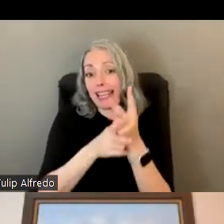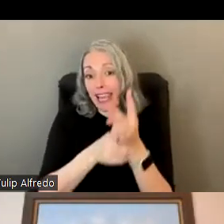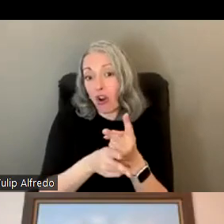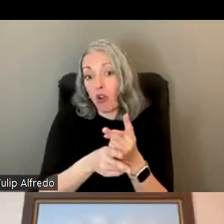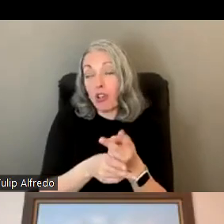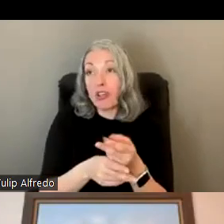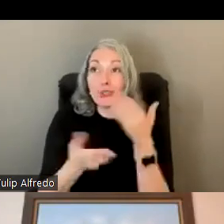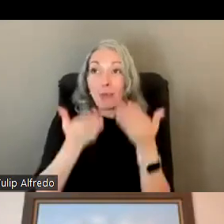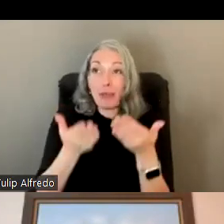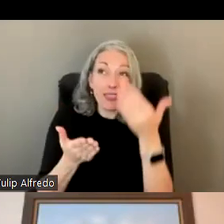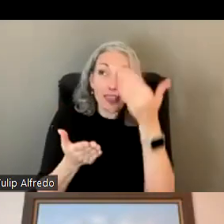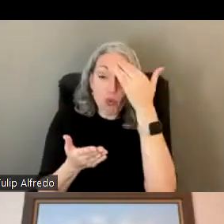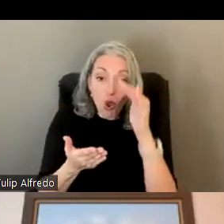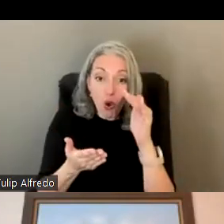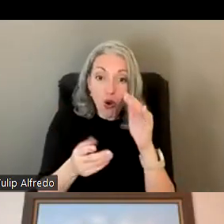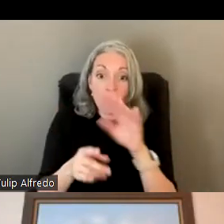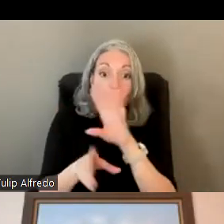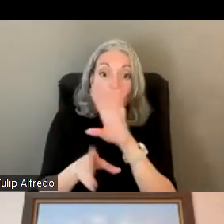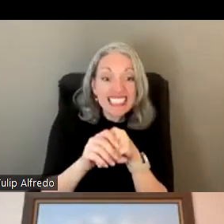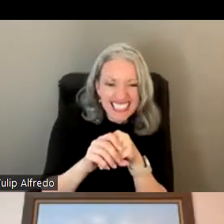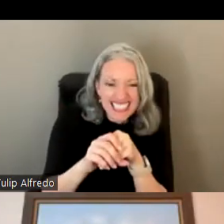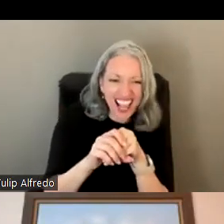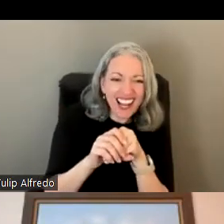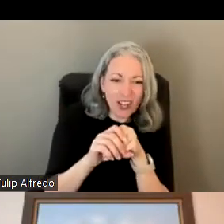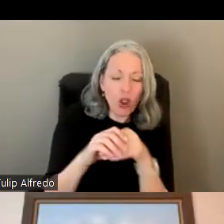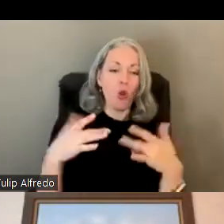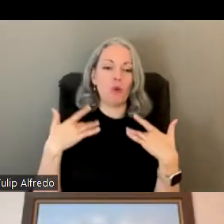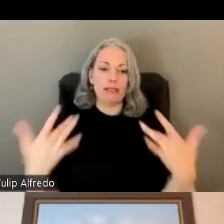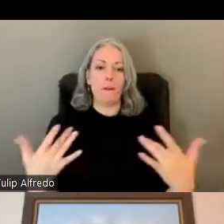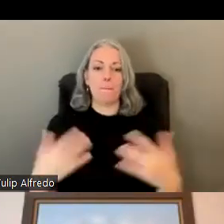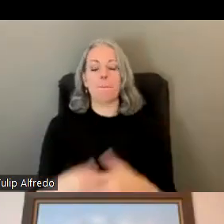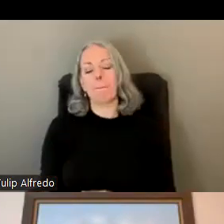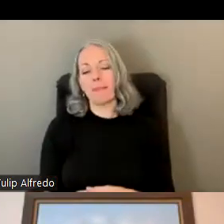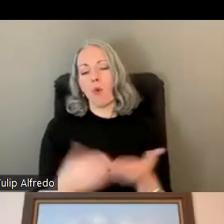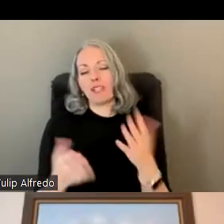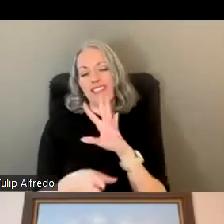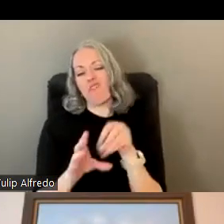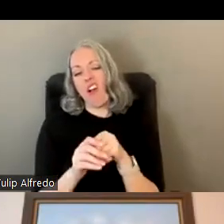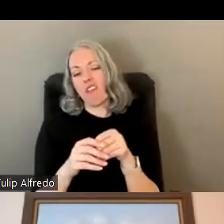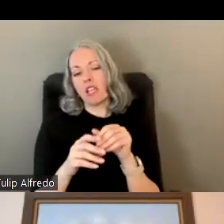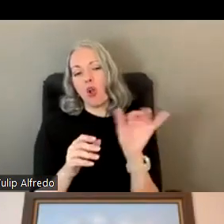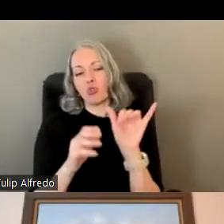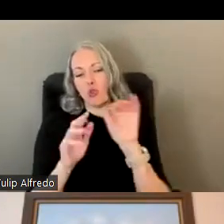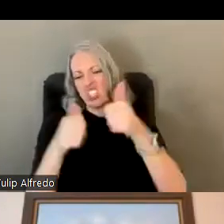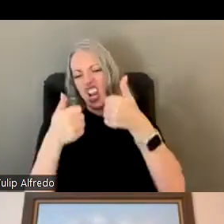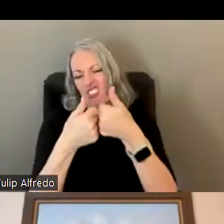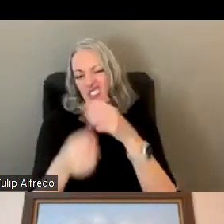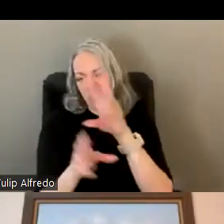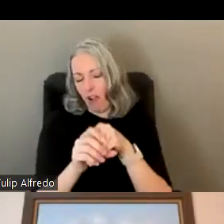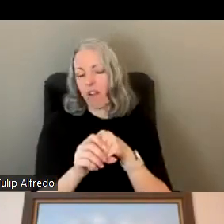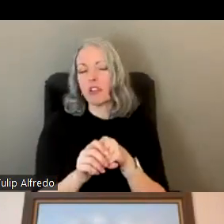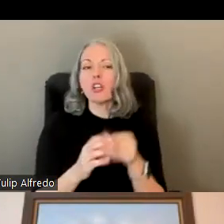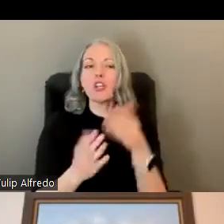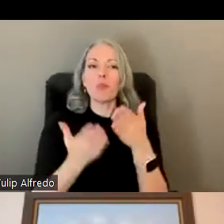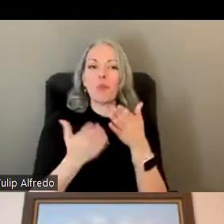necessarily know from the inside out, what this journey involves and what some of the challenges are. But perhaps there's a way